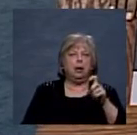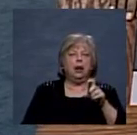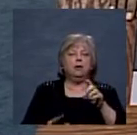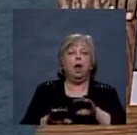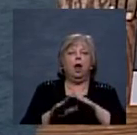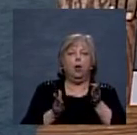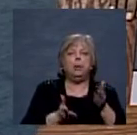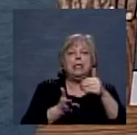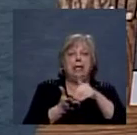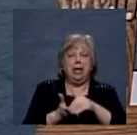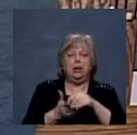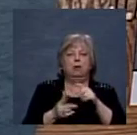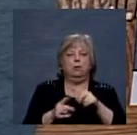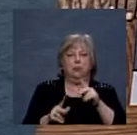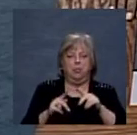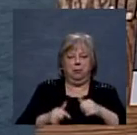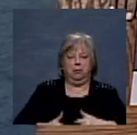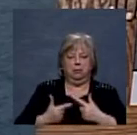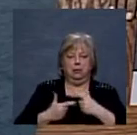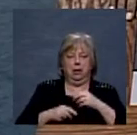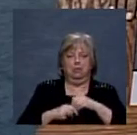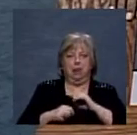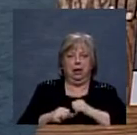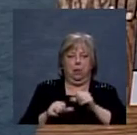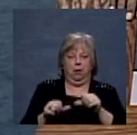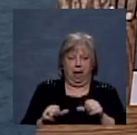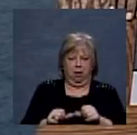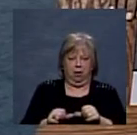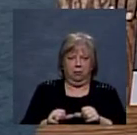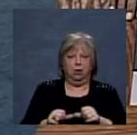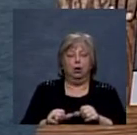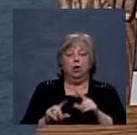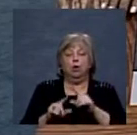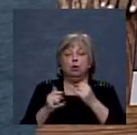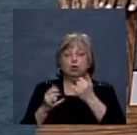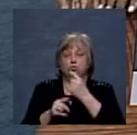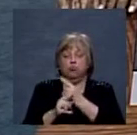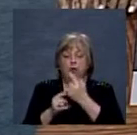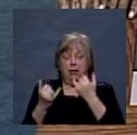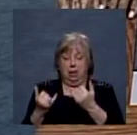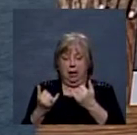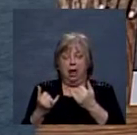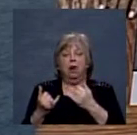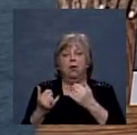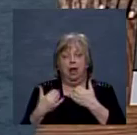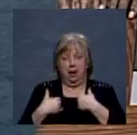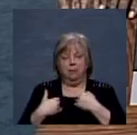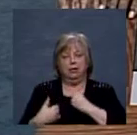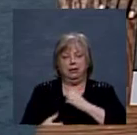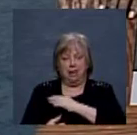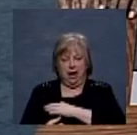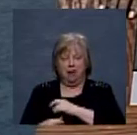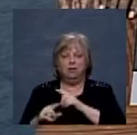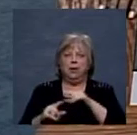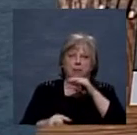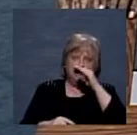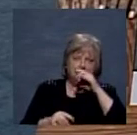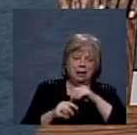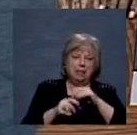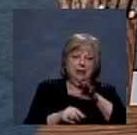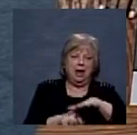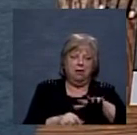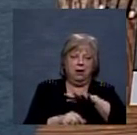area. Right now, it's being staffed. But the residents, the kids in our area,